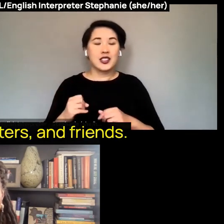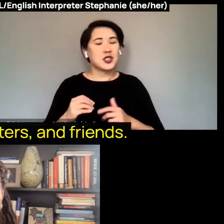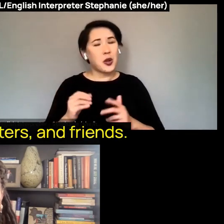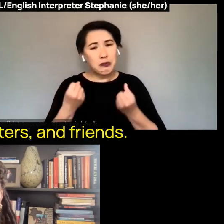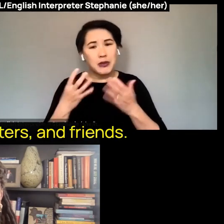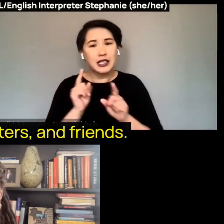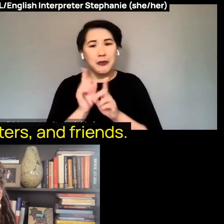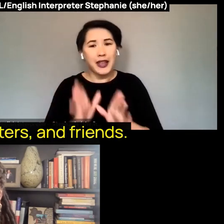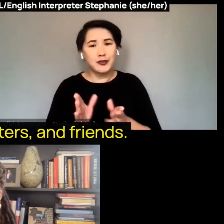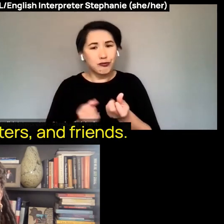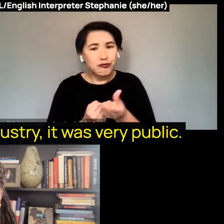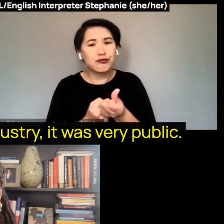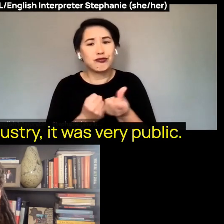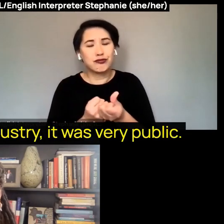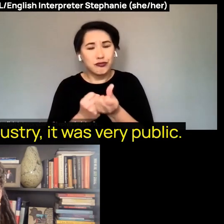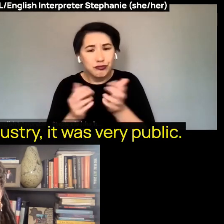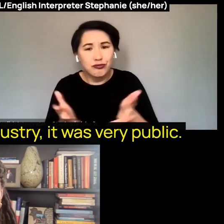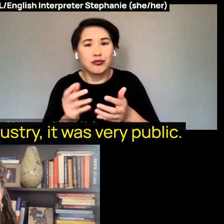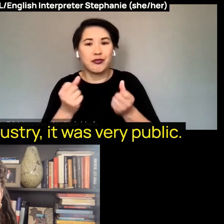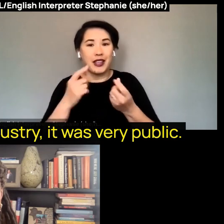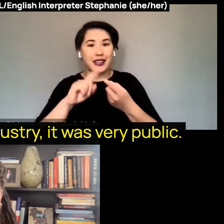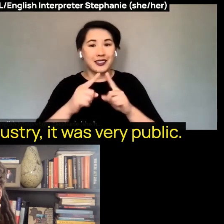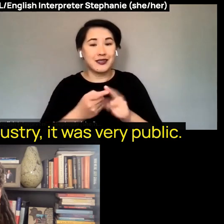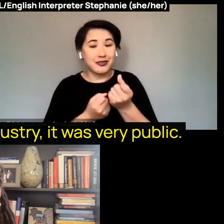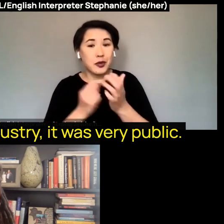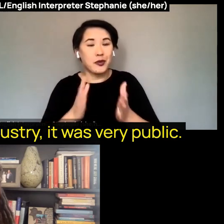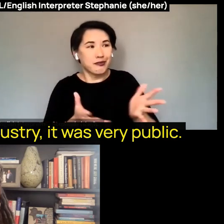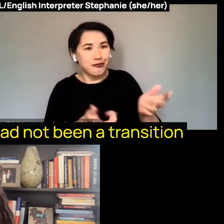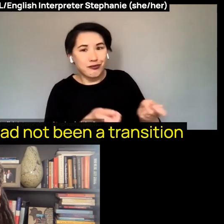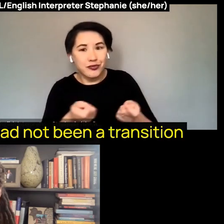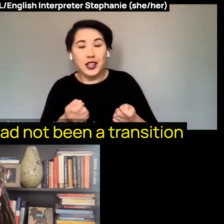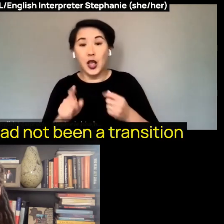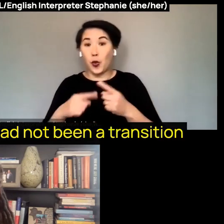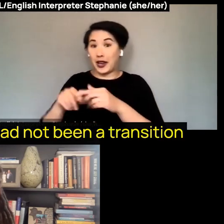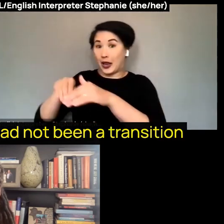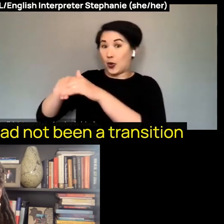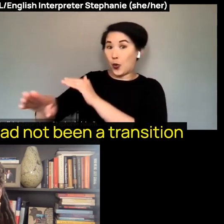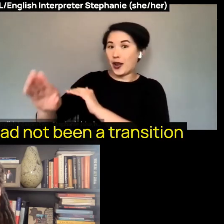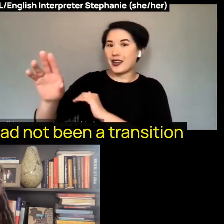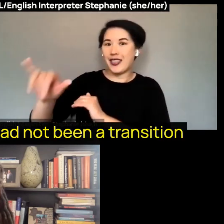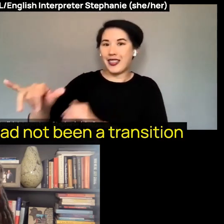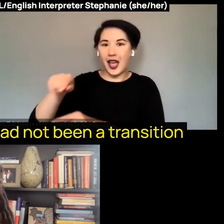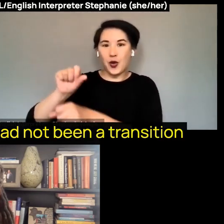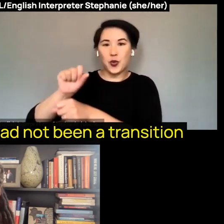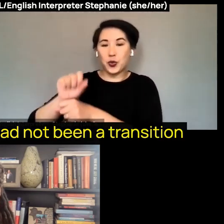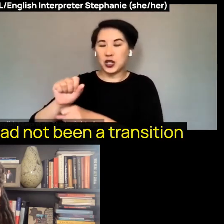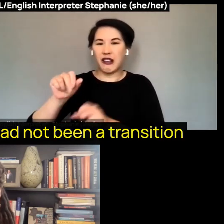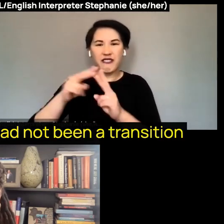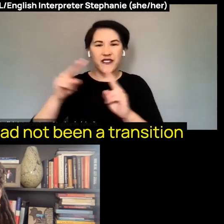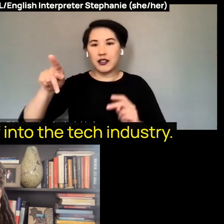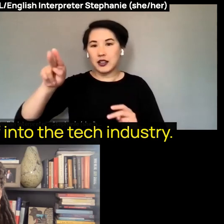and supporters and friends. And when I went into the industry, it was very public because at the time there had not been